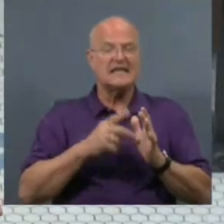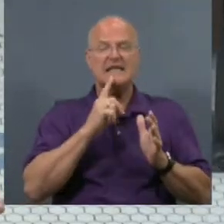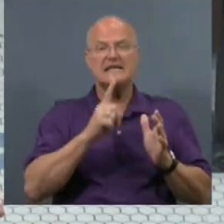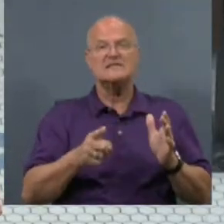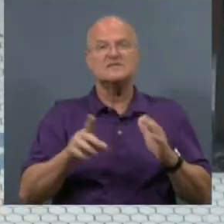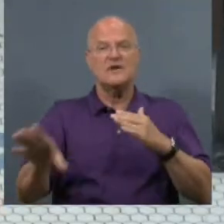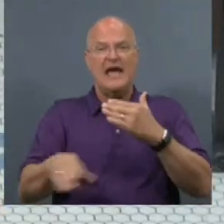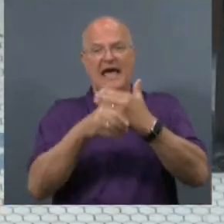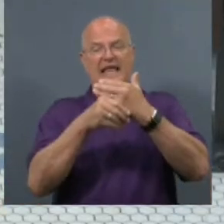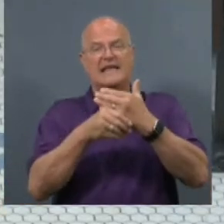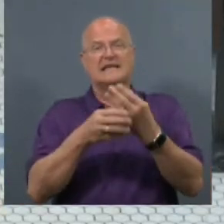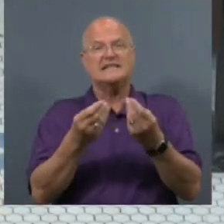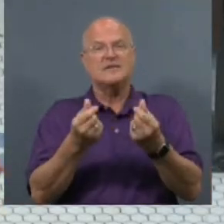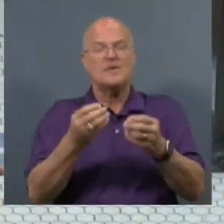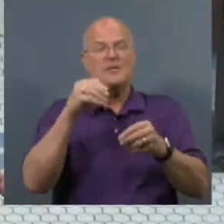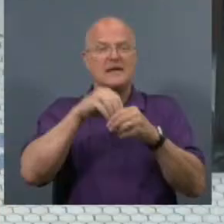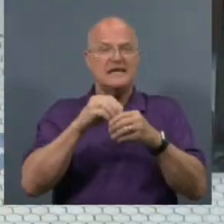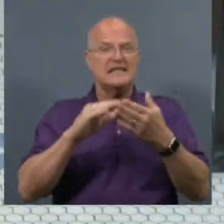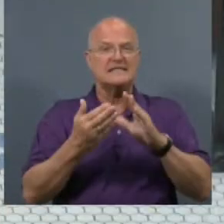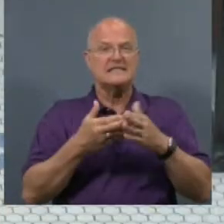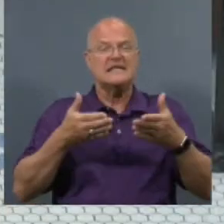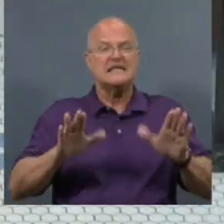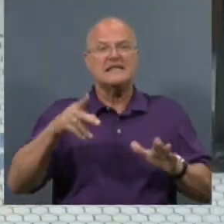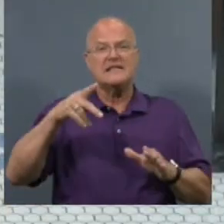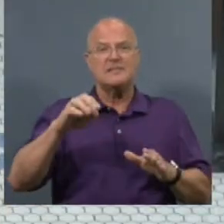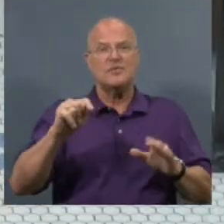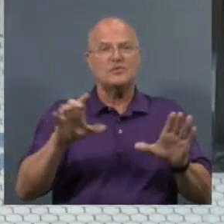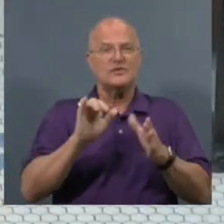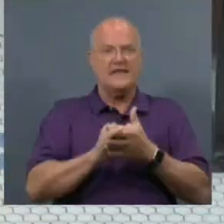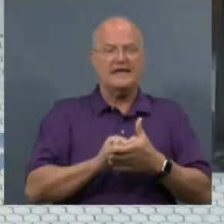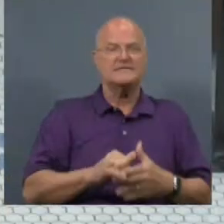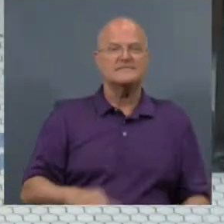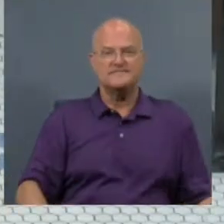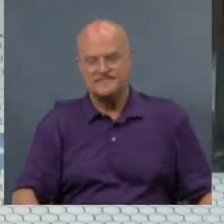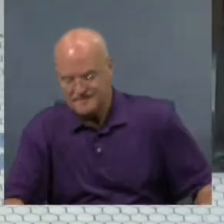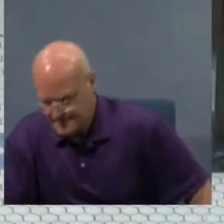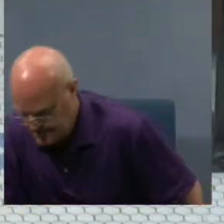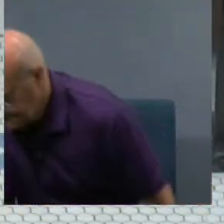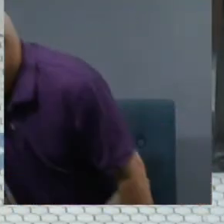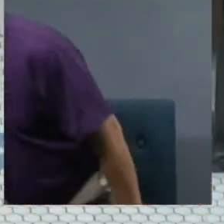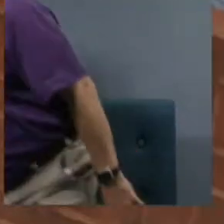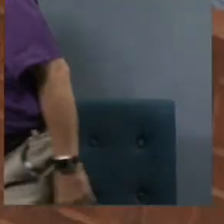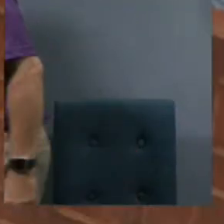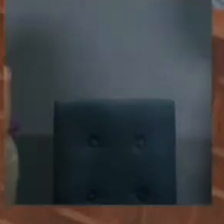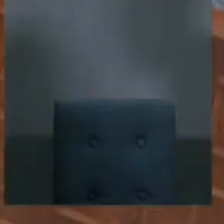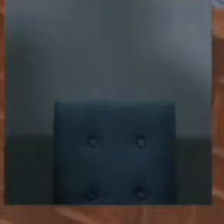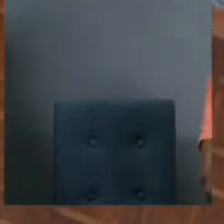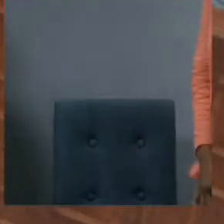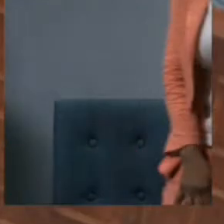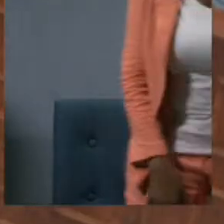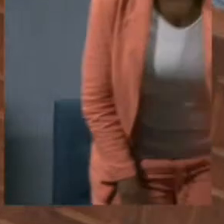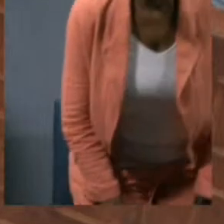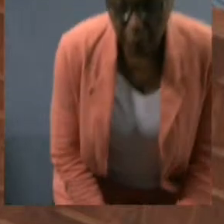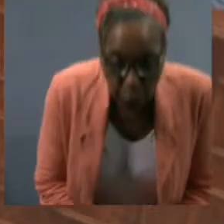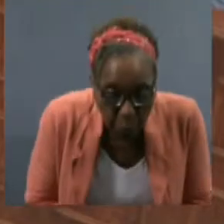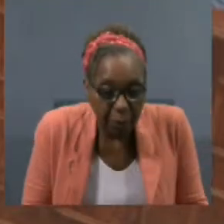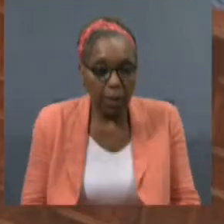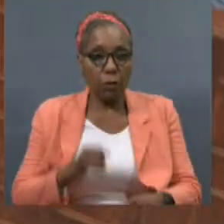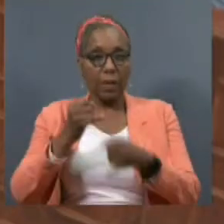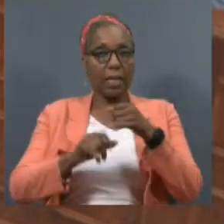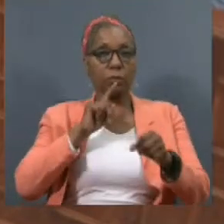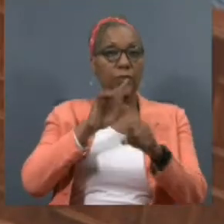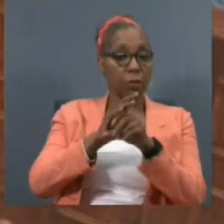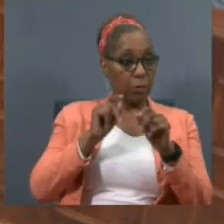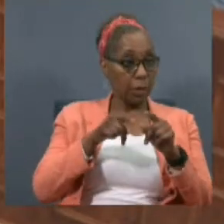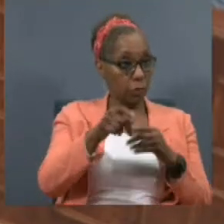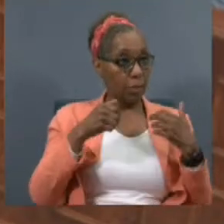to annex this property in the city to allow the port to do so. All right, and just lastly, to confirm, did you have a